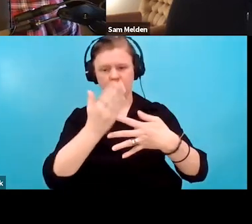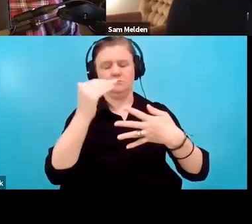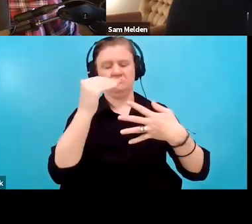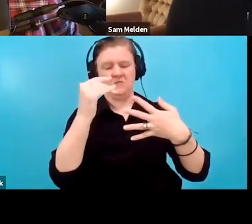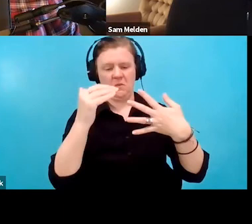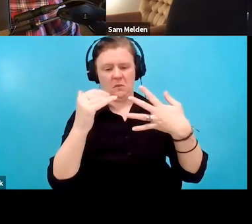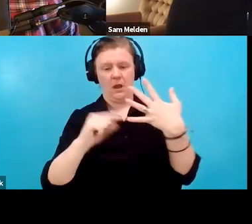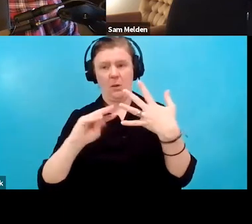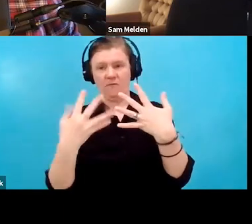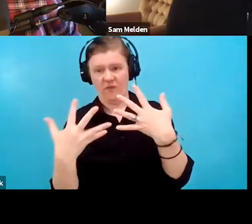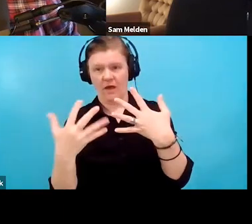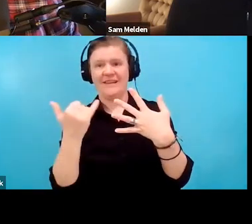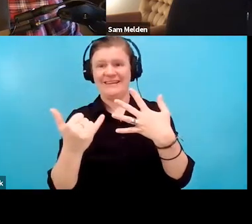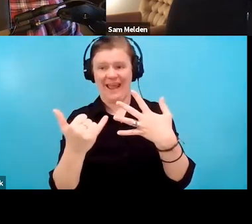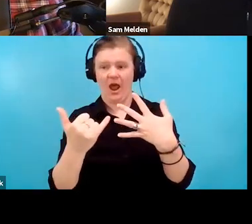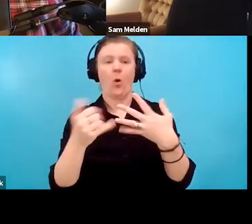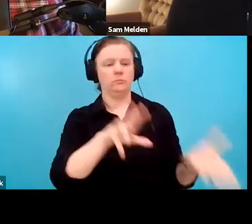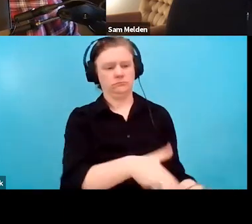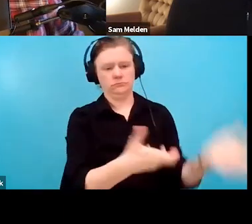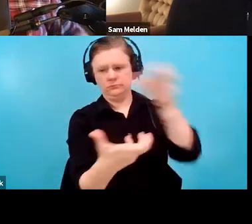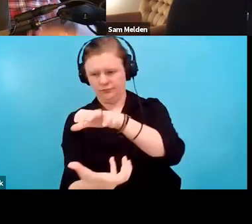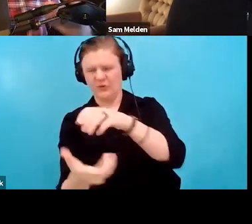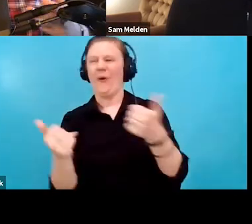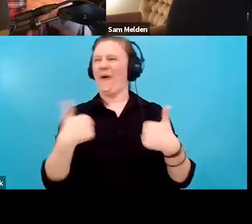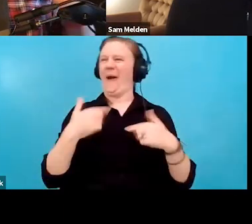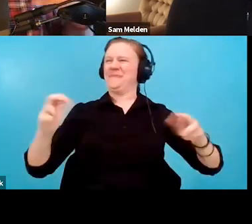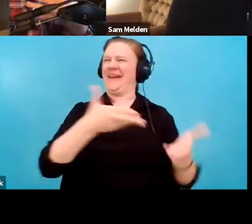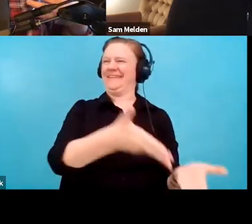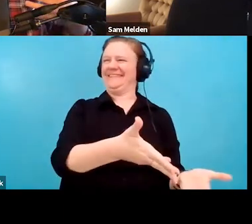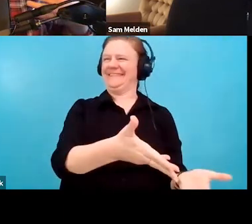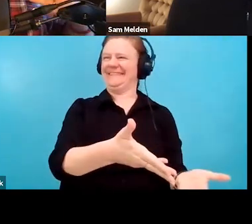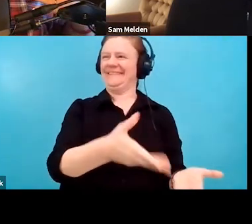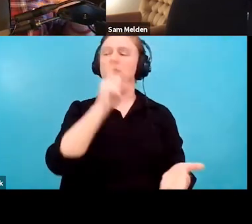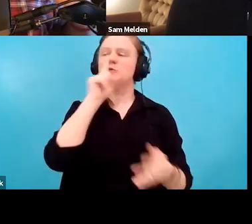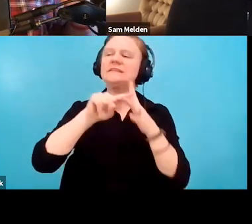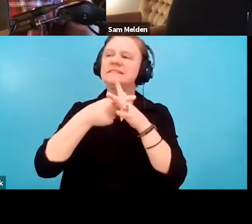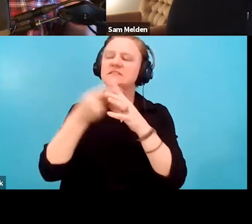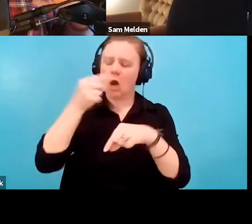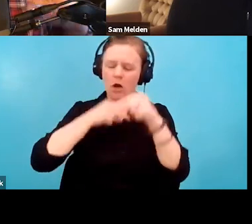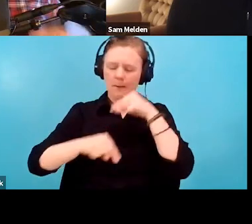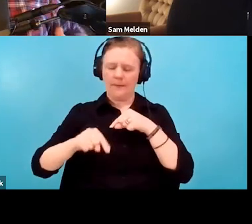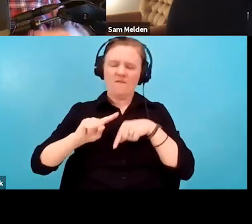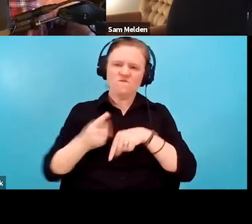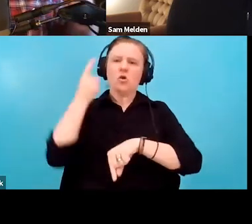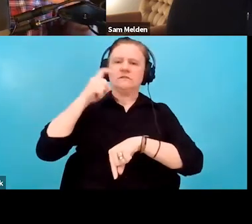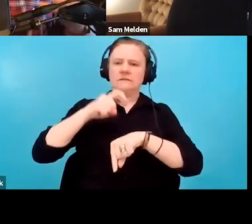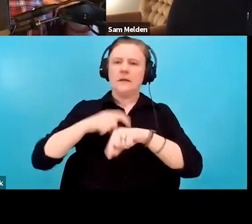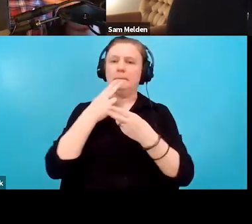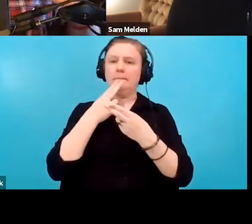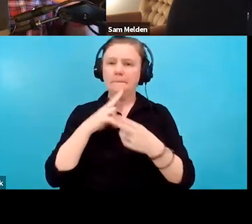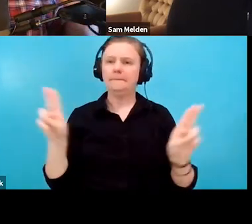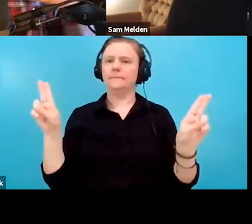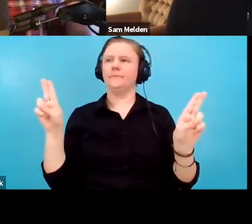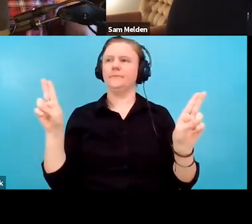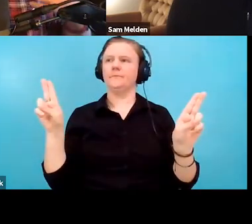flaming pan, you're ready to do that. Basically having a beginner's mind, you know, when you come into these things, come into it as